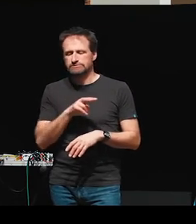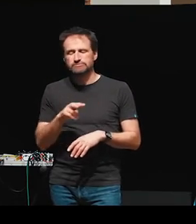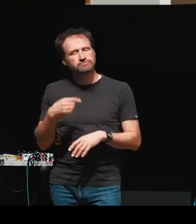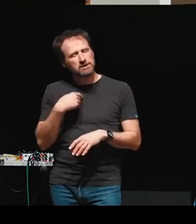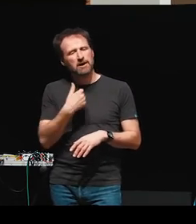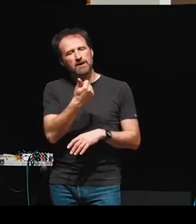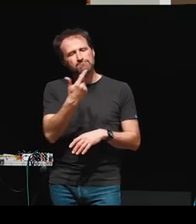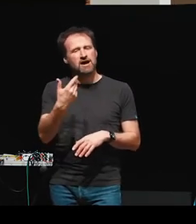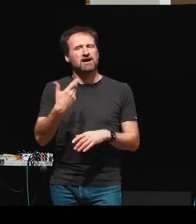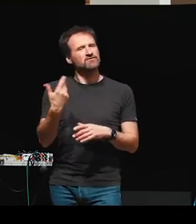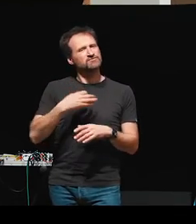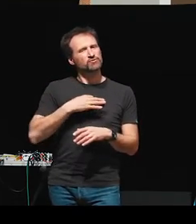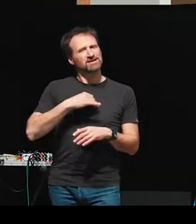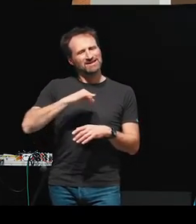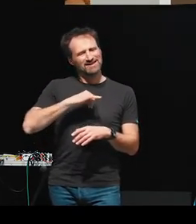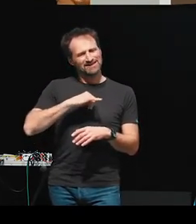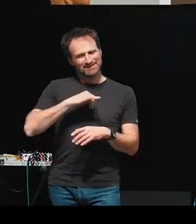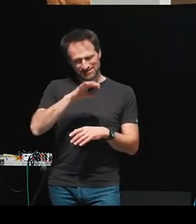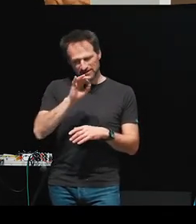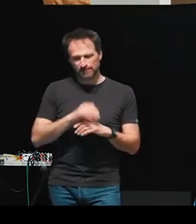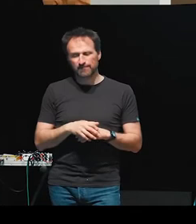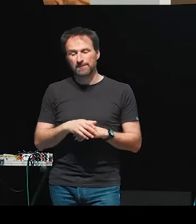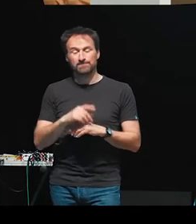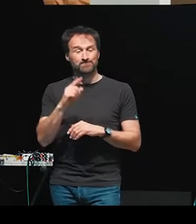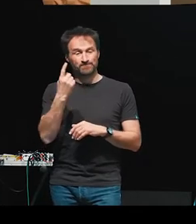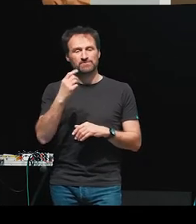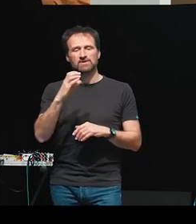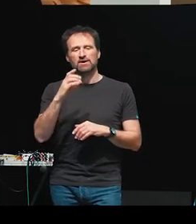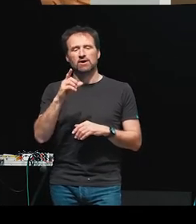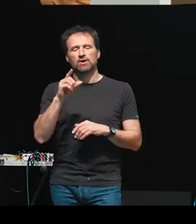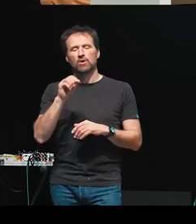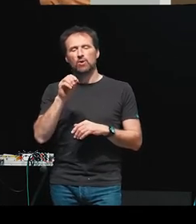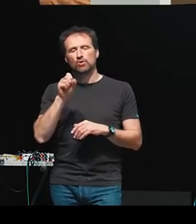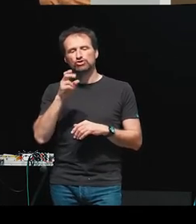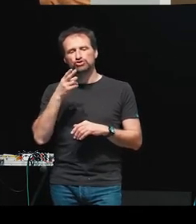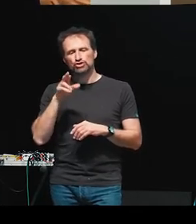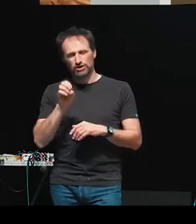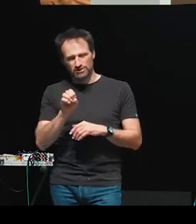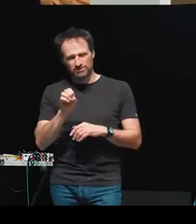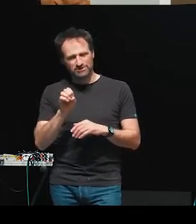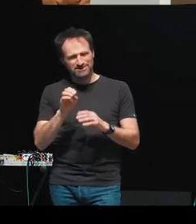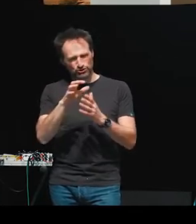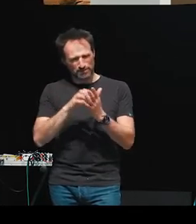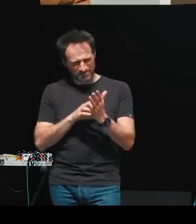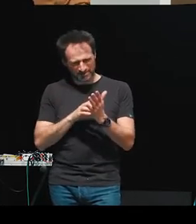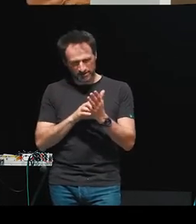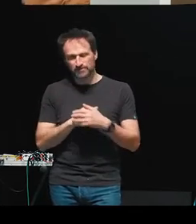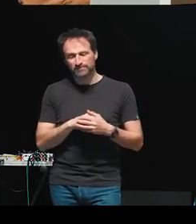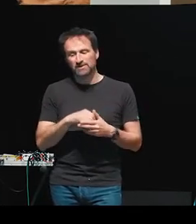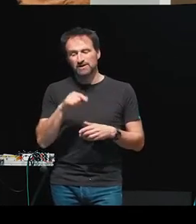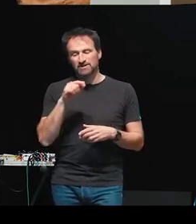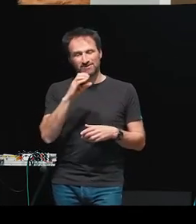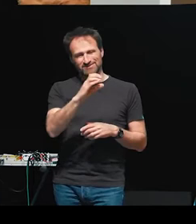interesting. The first is going to be Clojure, or ClojureScript, which is a language that encourages functional